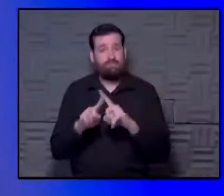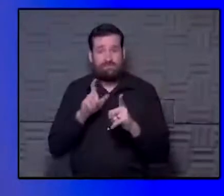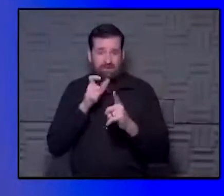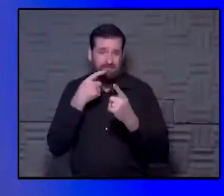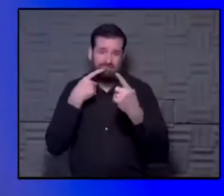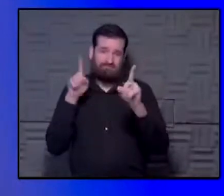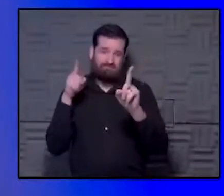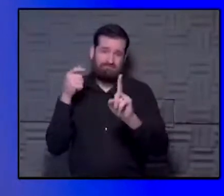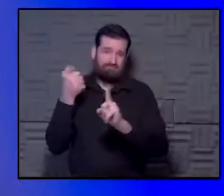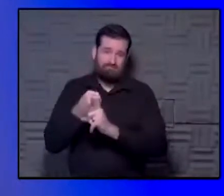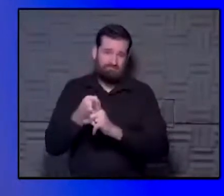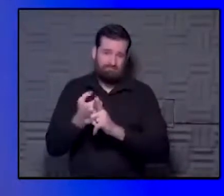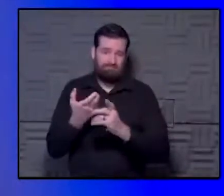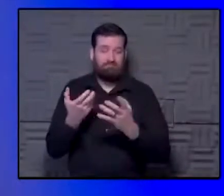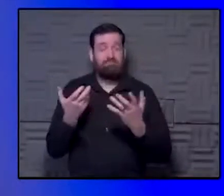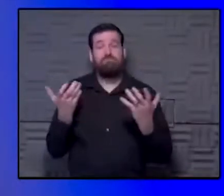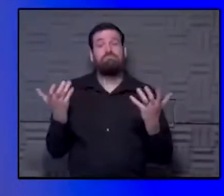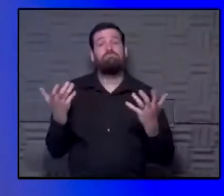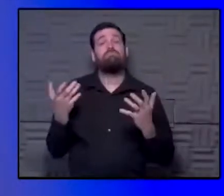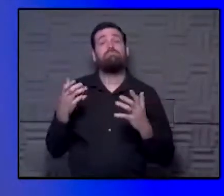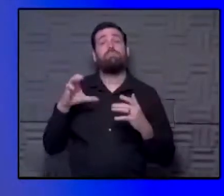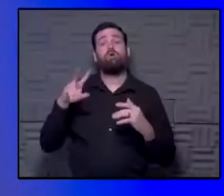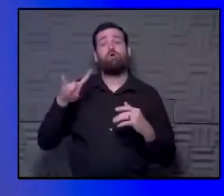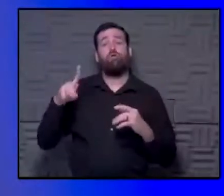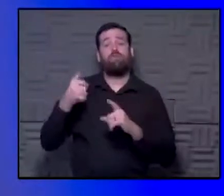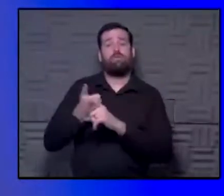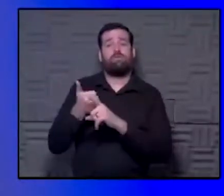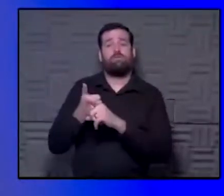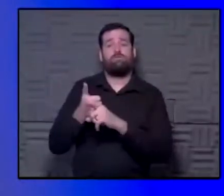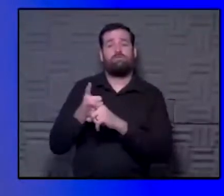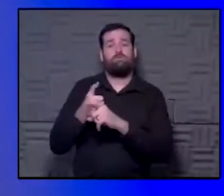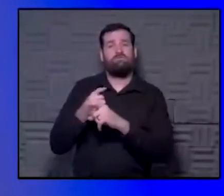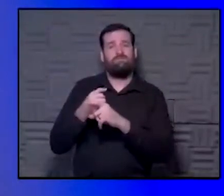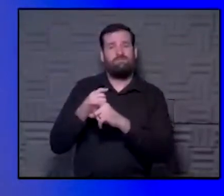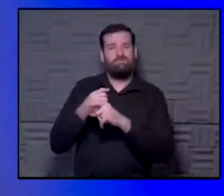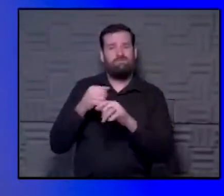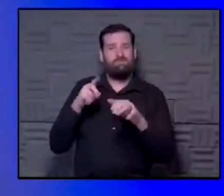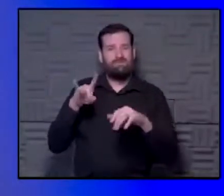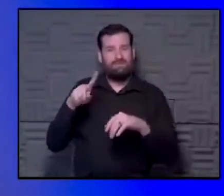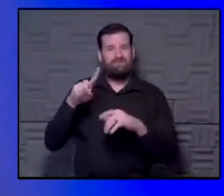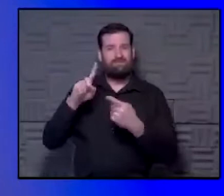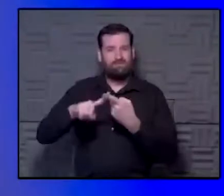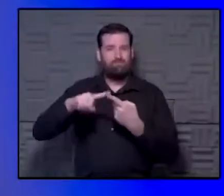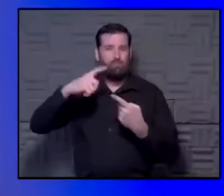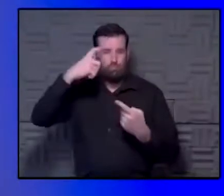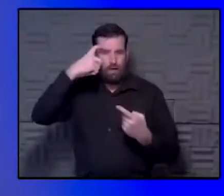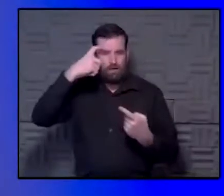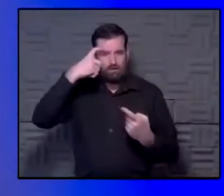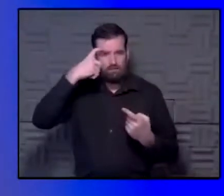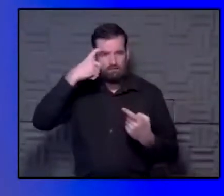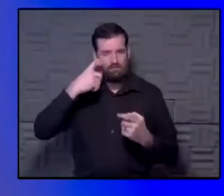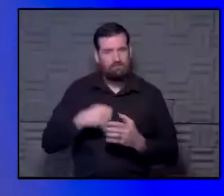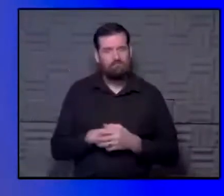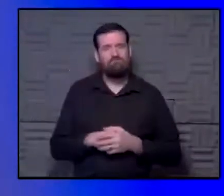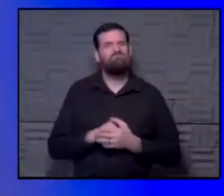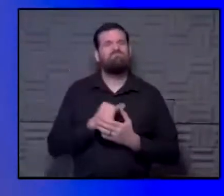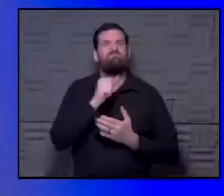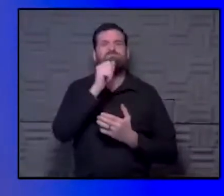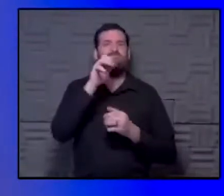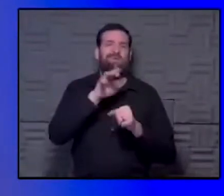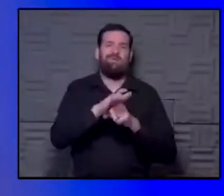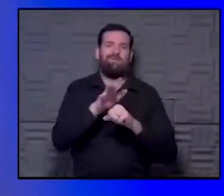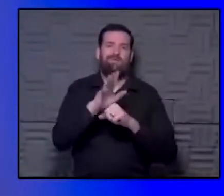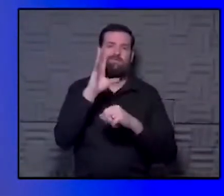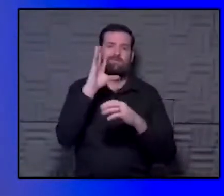him. It was what COVID does to your brain. And I think there's not enough awareness out